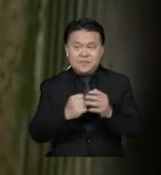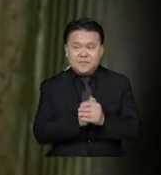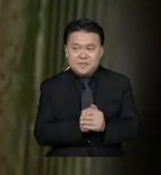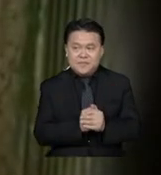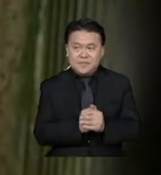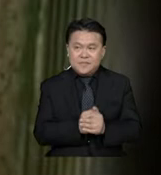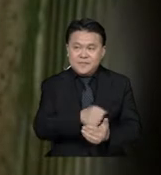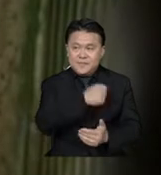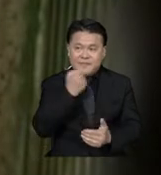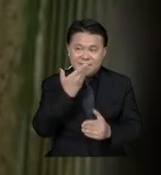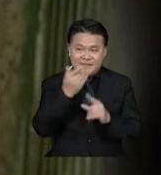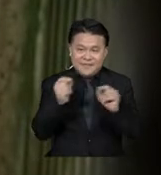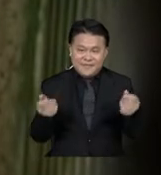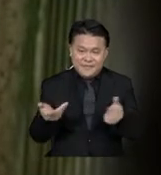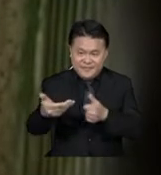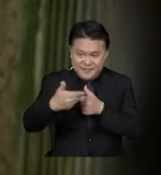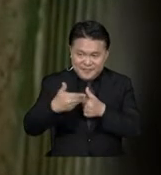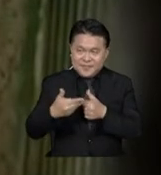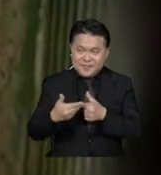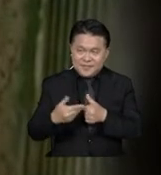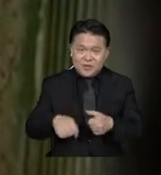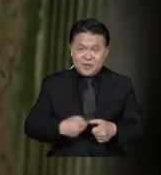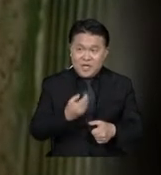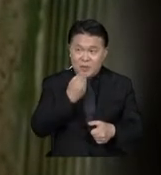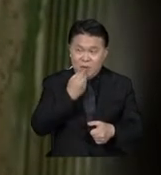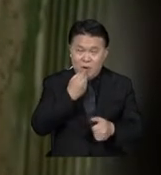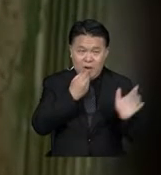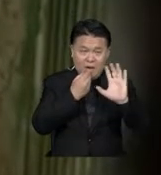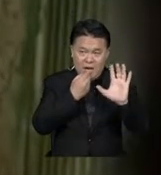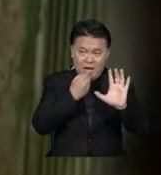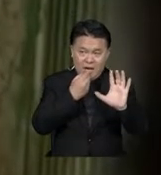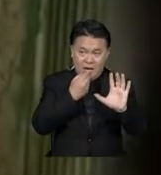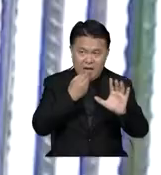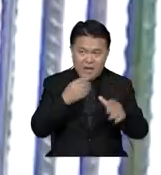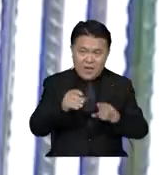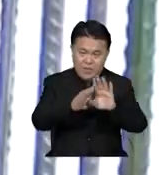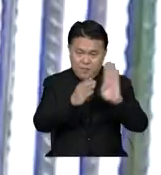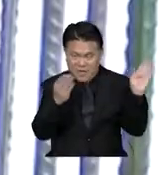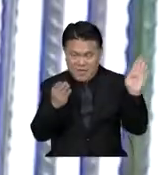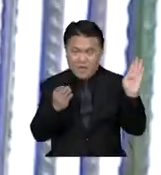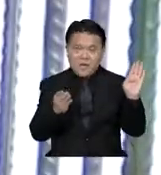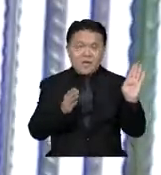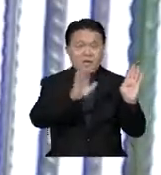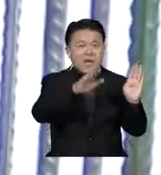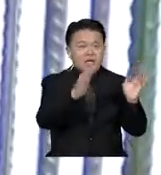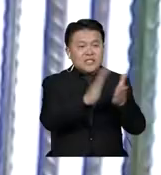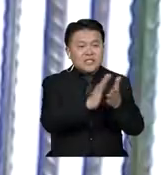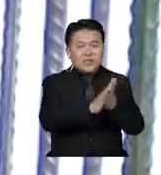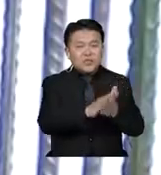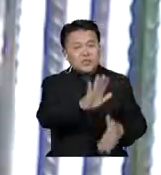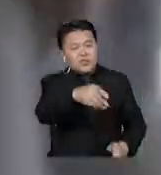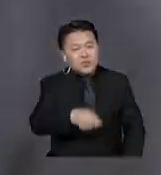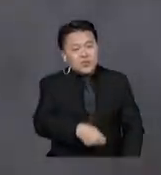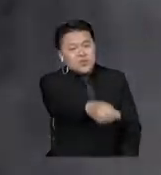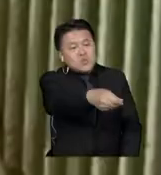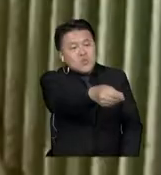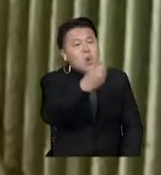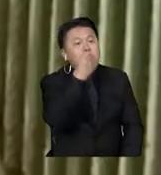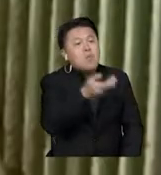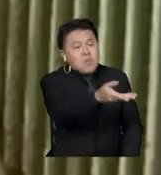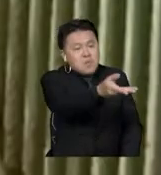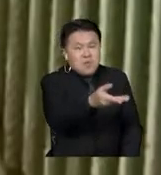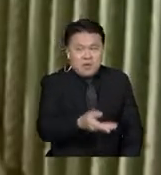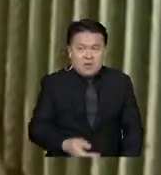and you're gonna see, instead of eating it, she's gonna go open the door for her friend Alikia, and they have more fun eating